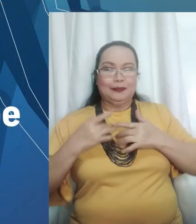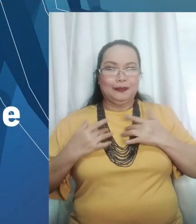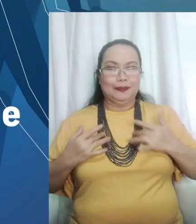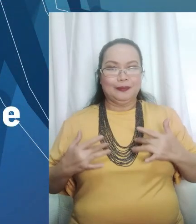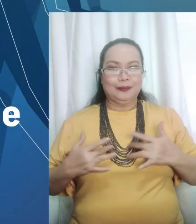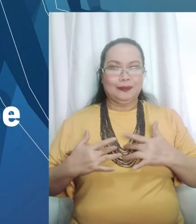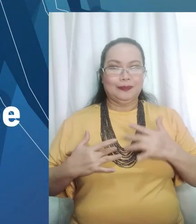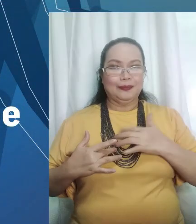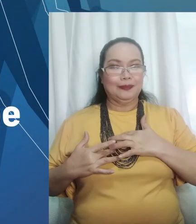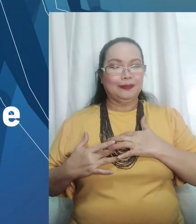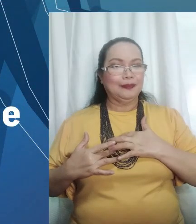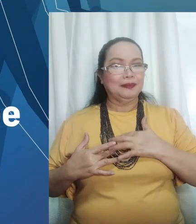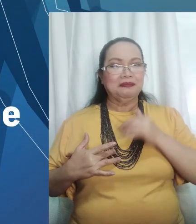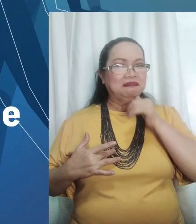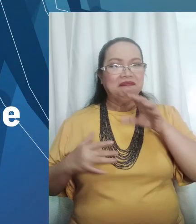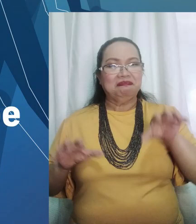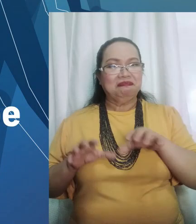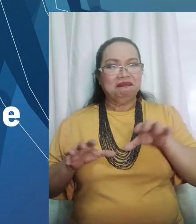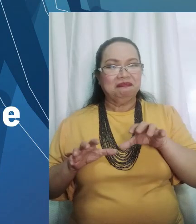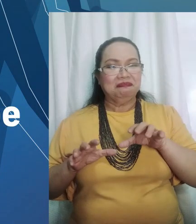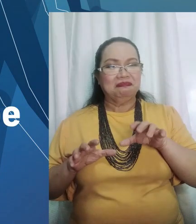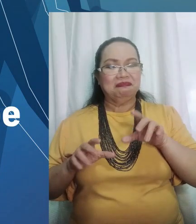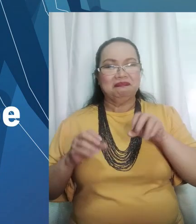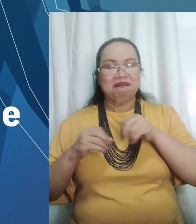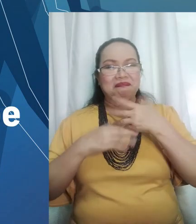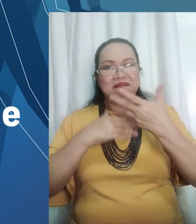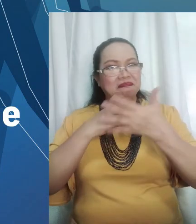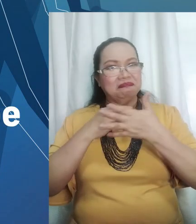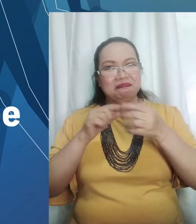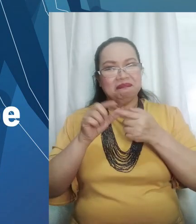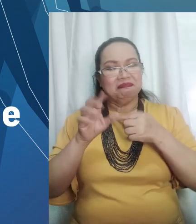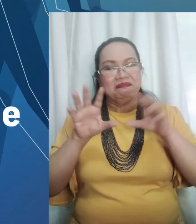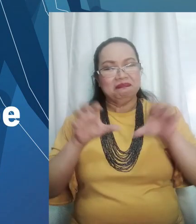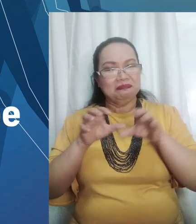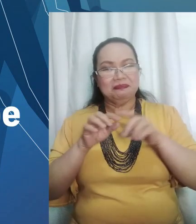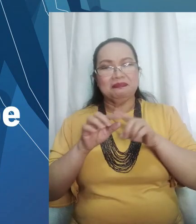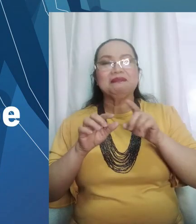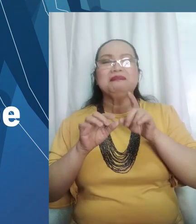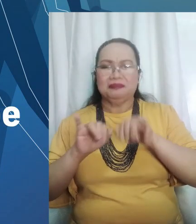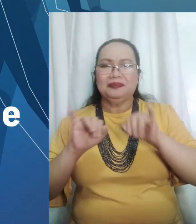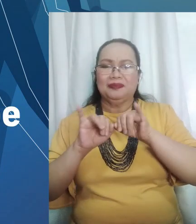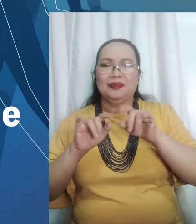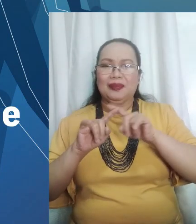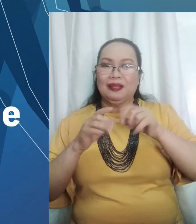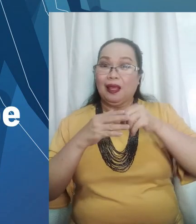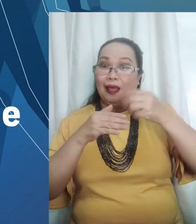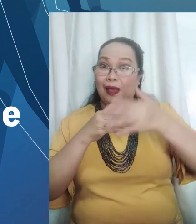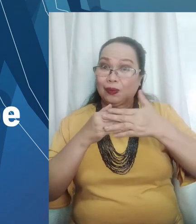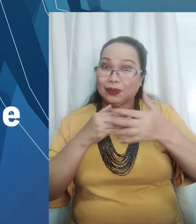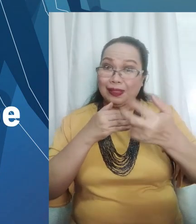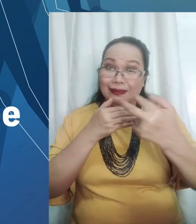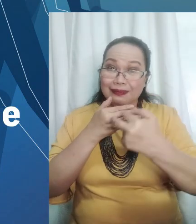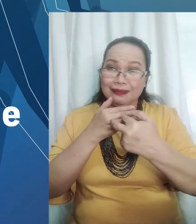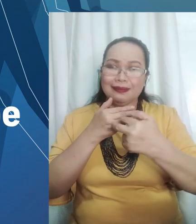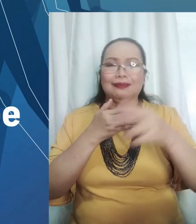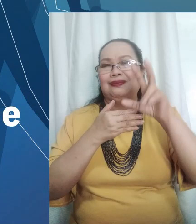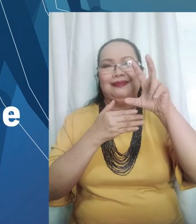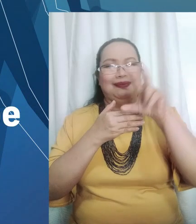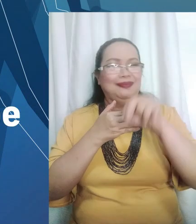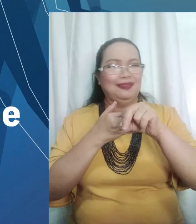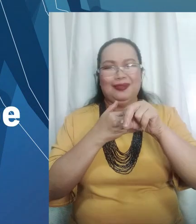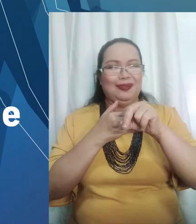diba? Not the works, not the outputs, they're all important. Not the externals,